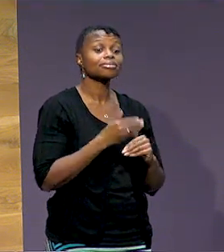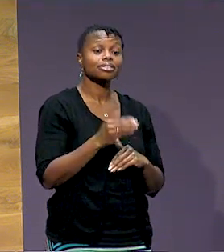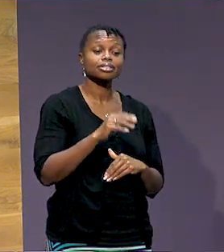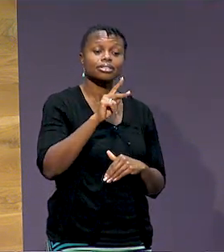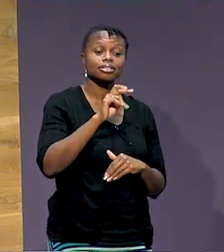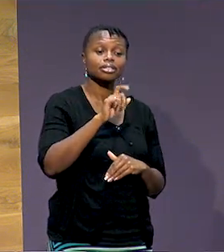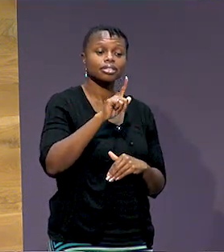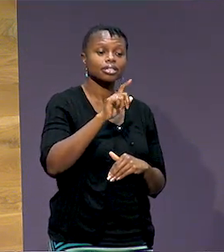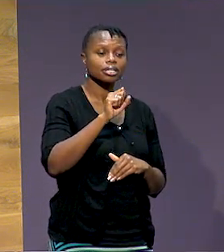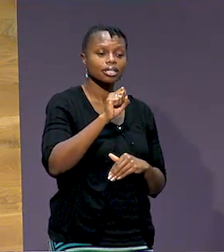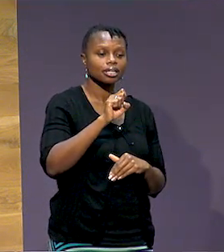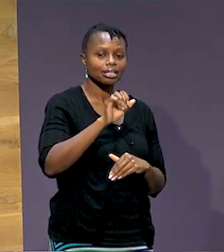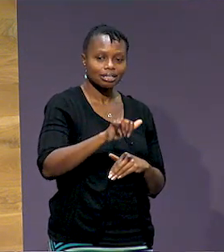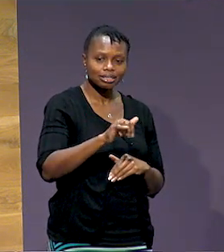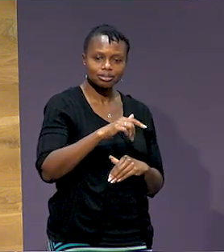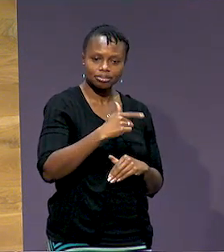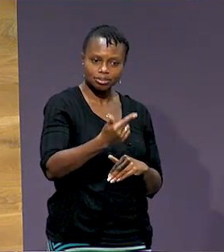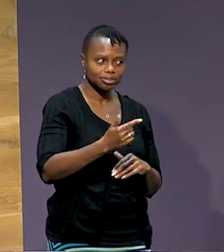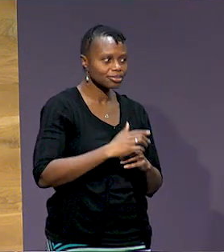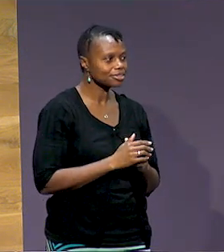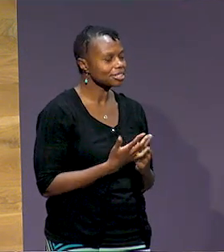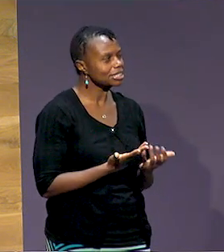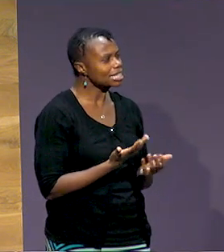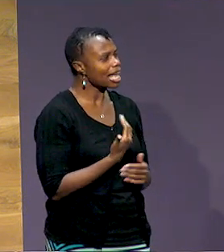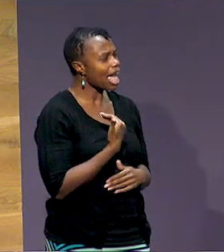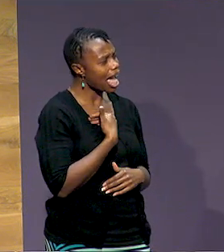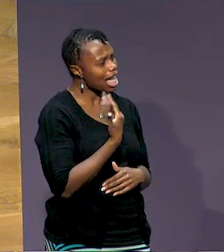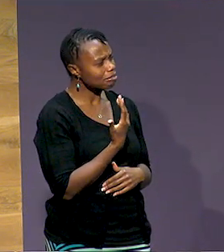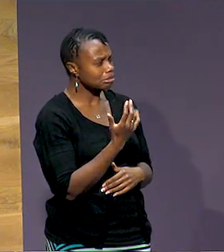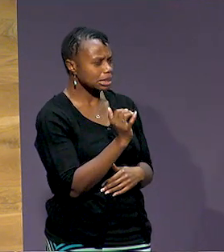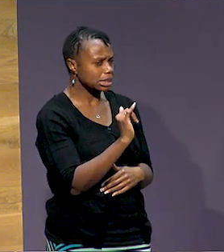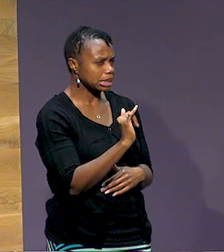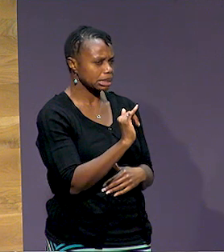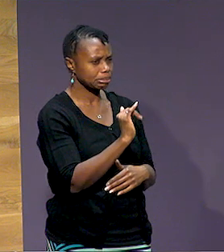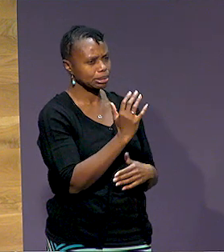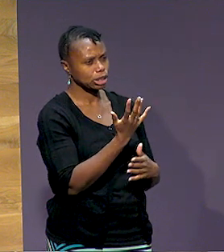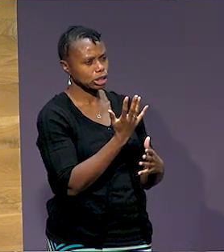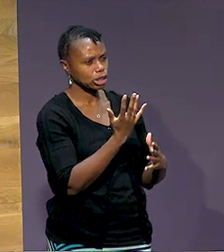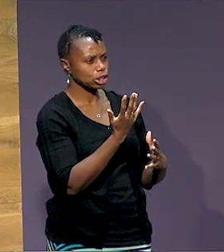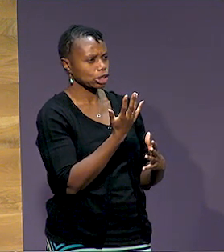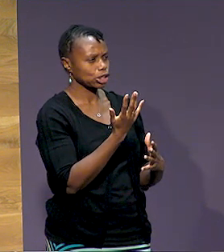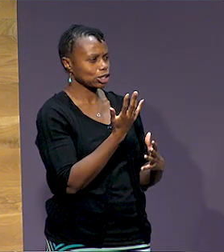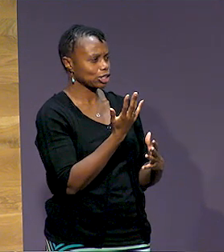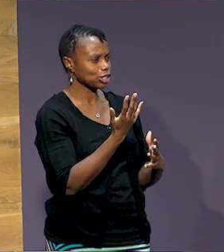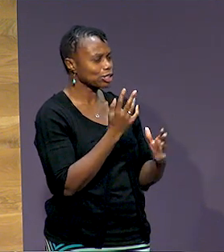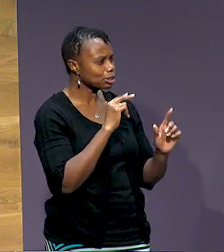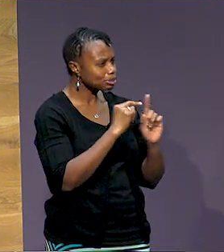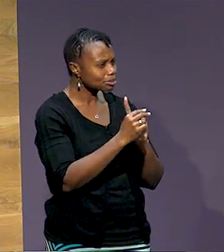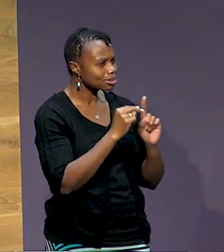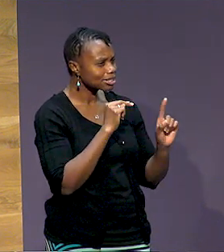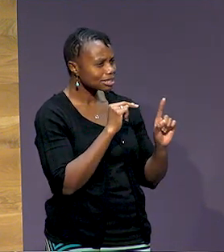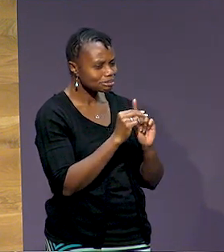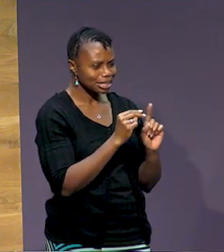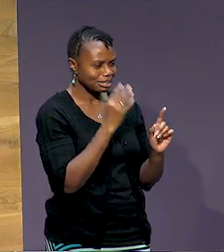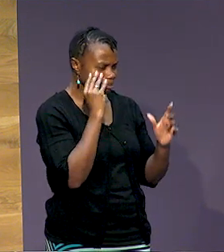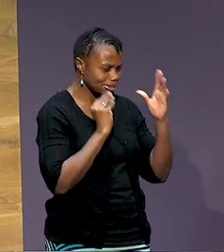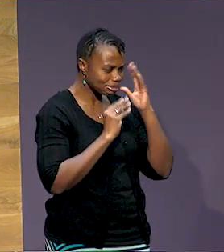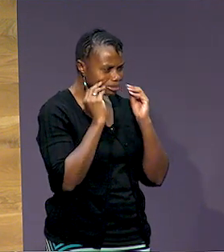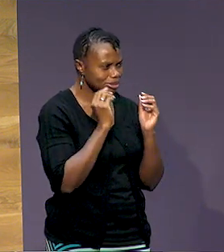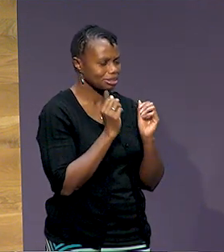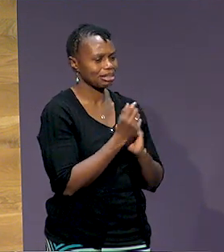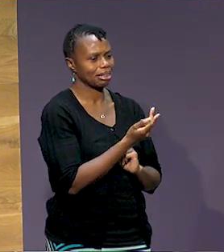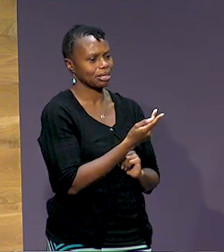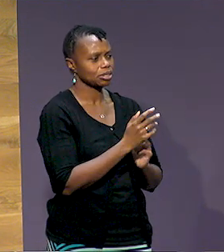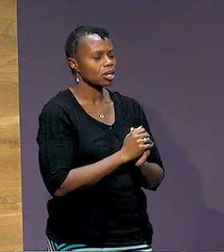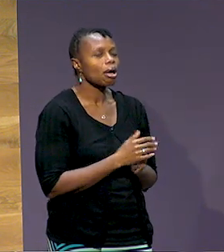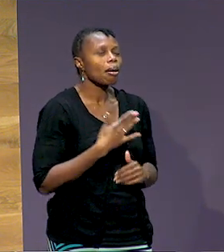Yeah, I have more or less a similar experience to both Chase and Jazmine. I would say that my love